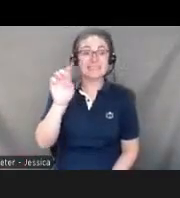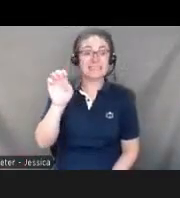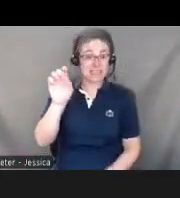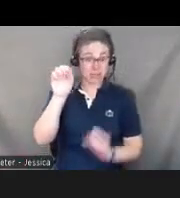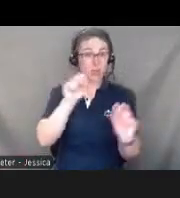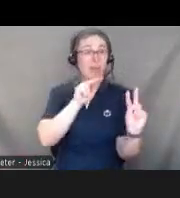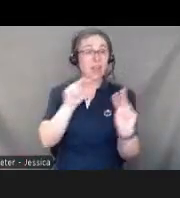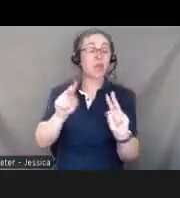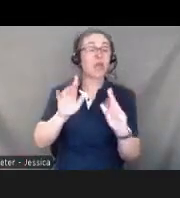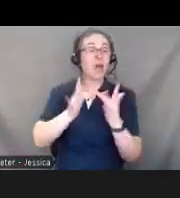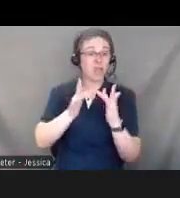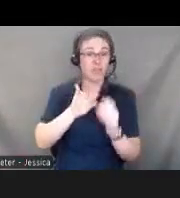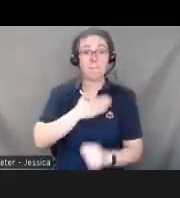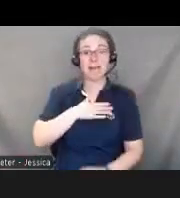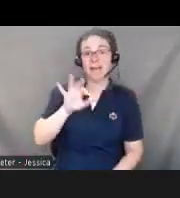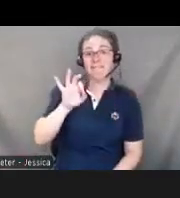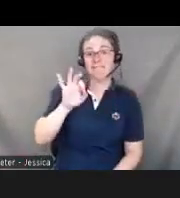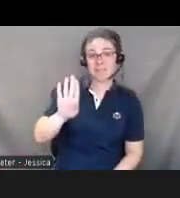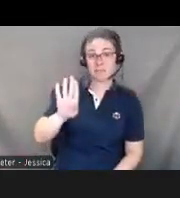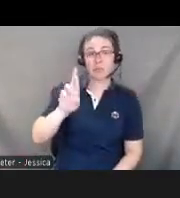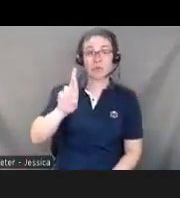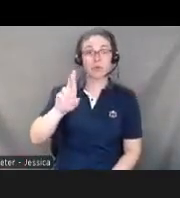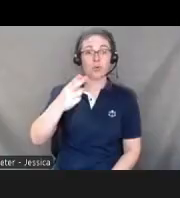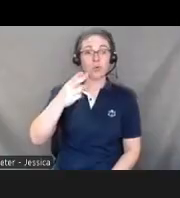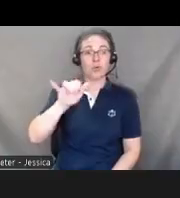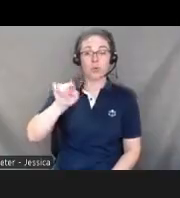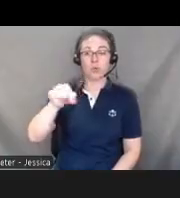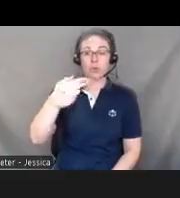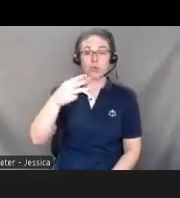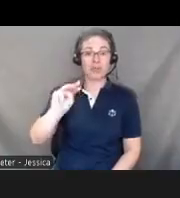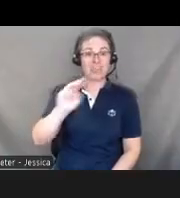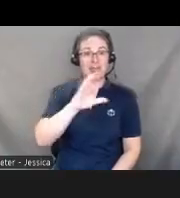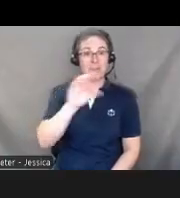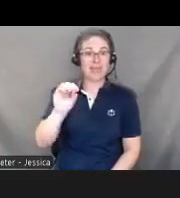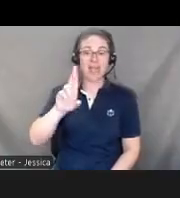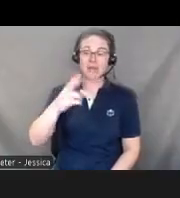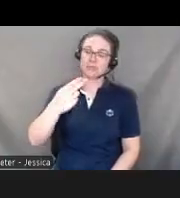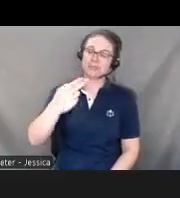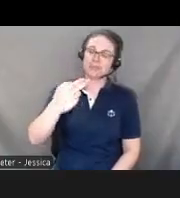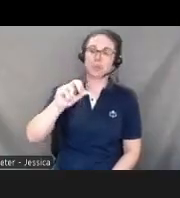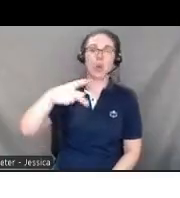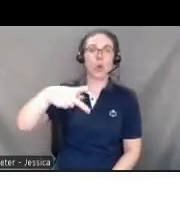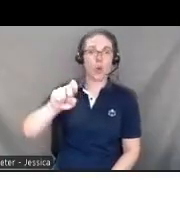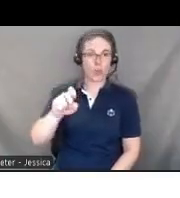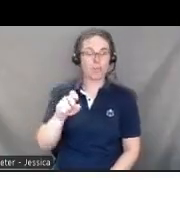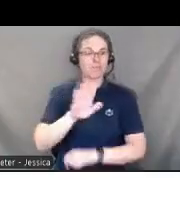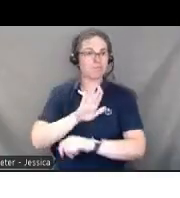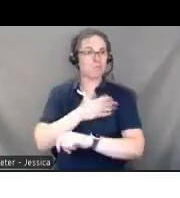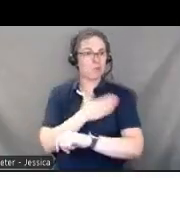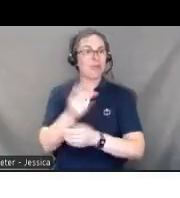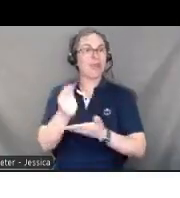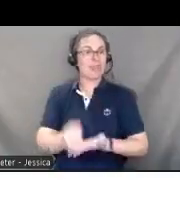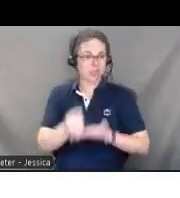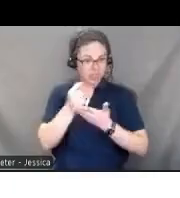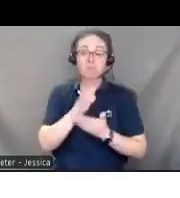out, you can go on my Facebook, Rhythm and Hope Music Therapy. I'll send you one of my contact information